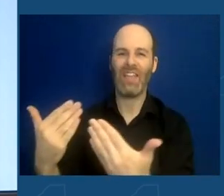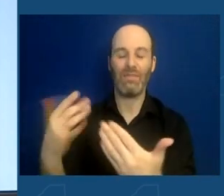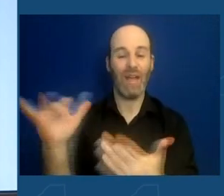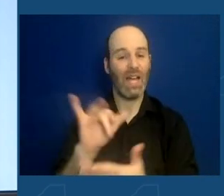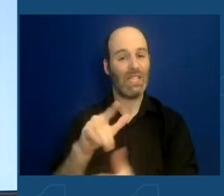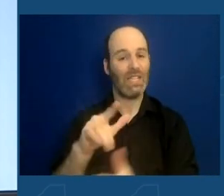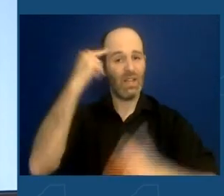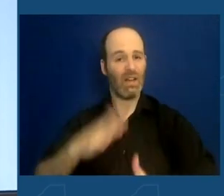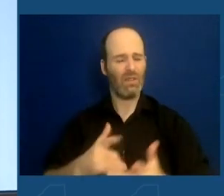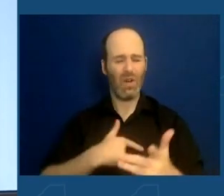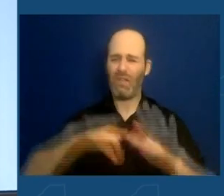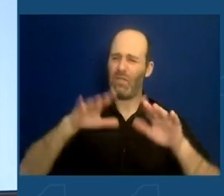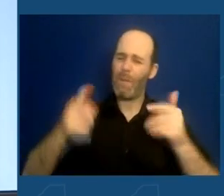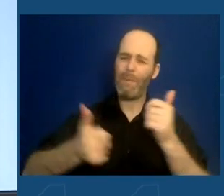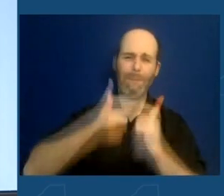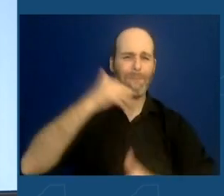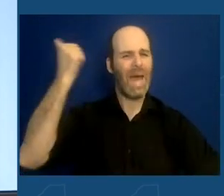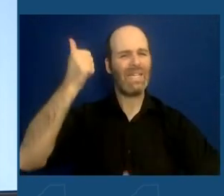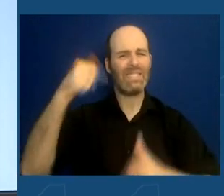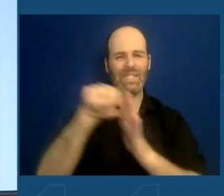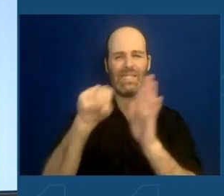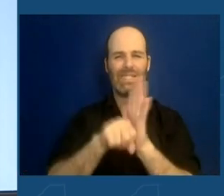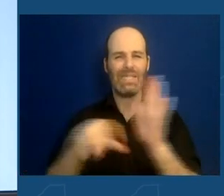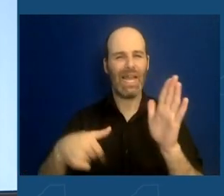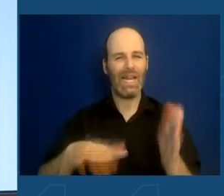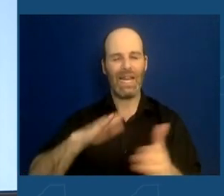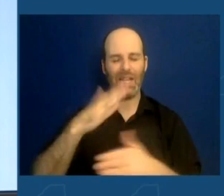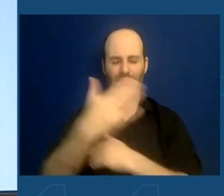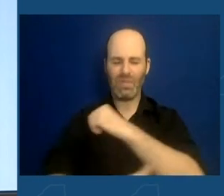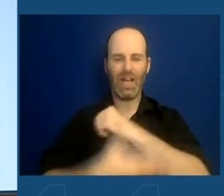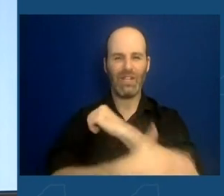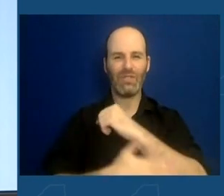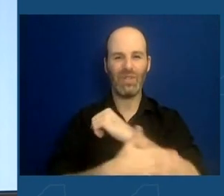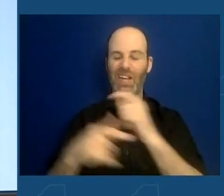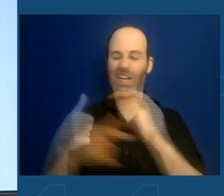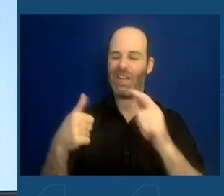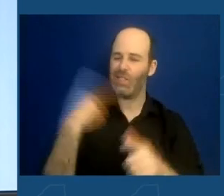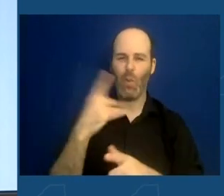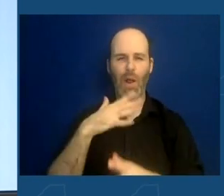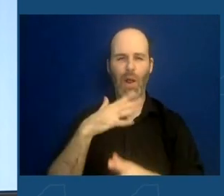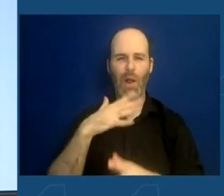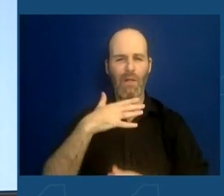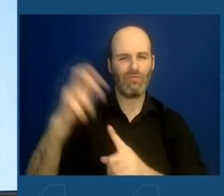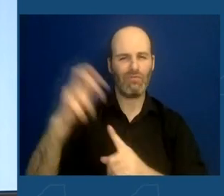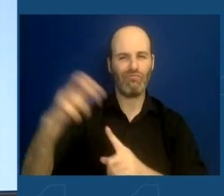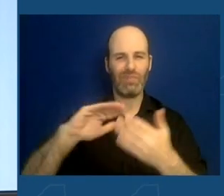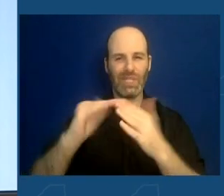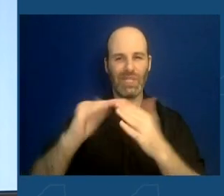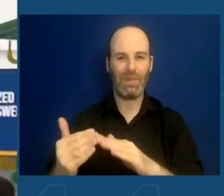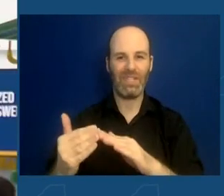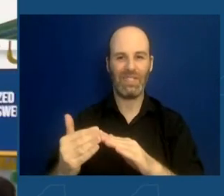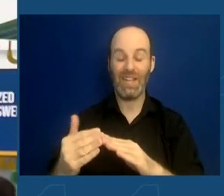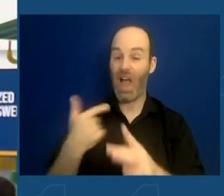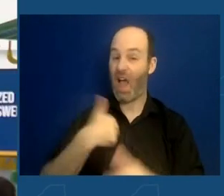nation. This is one of our greatest communities. Take it from me, I know. Mayor Billy Barlow, come on up and